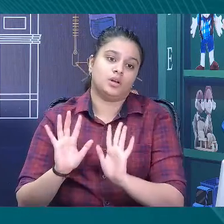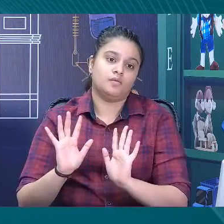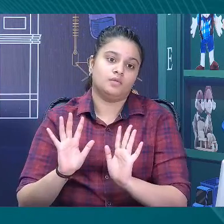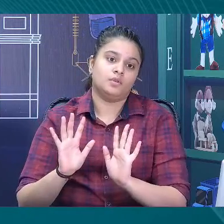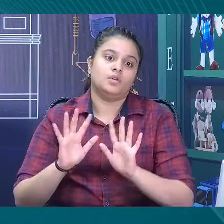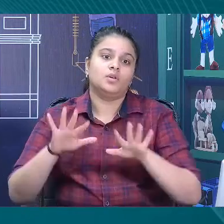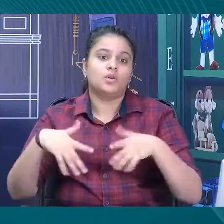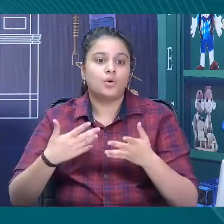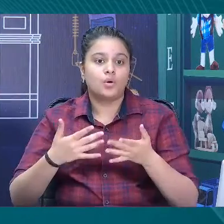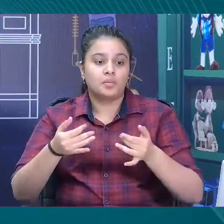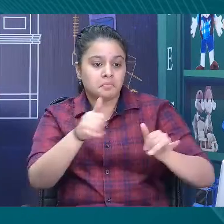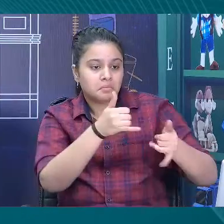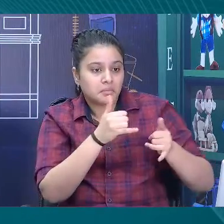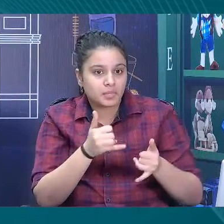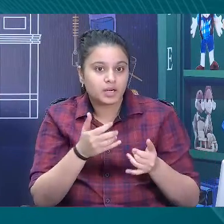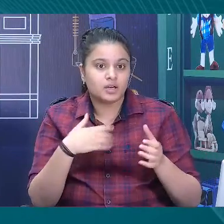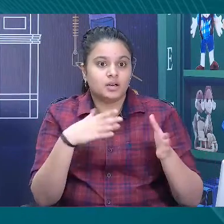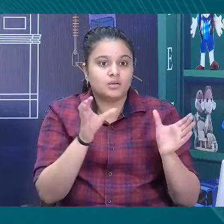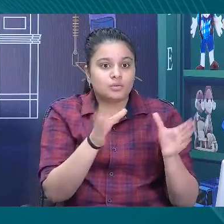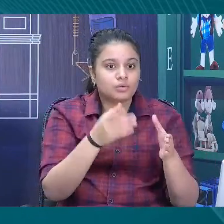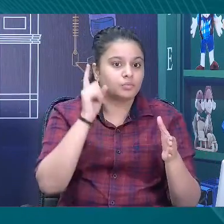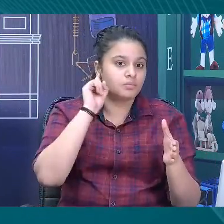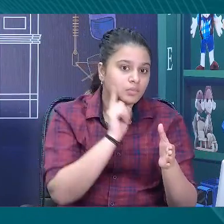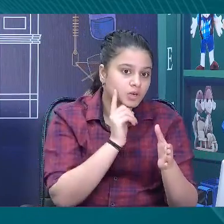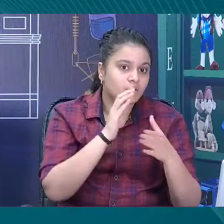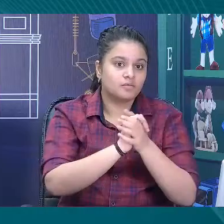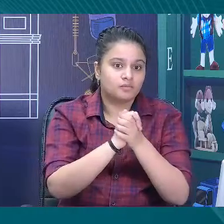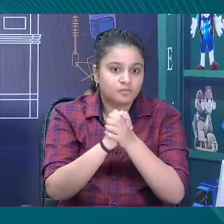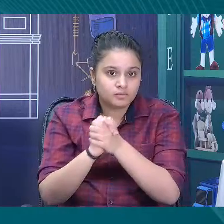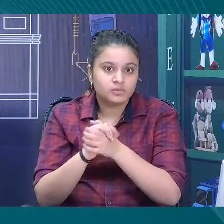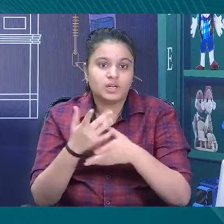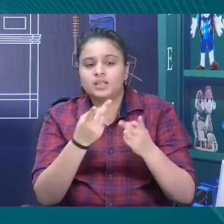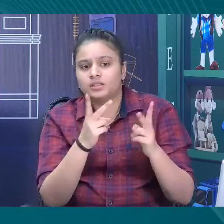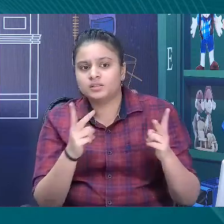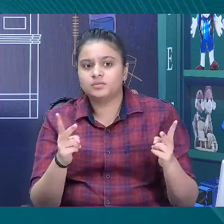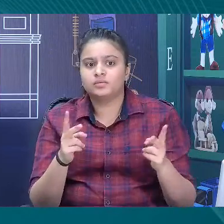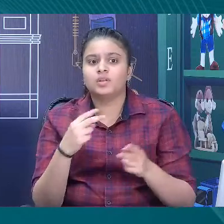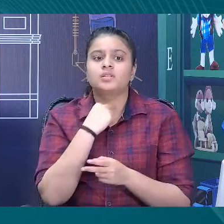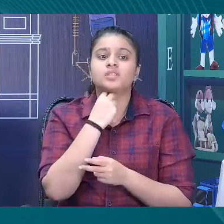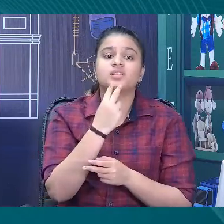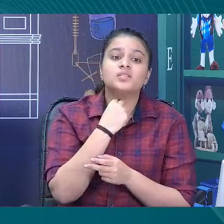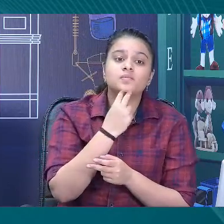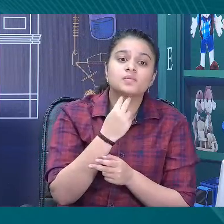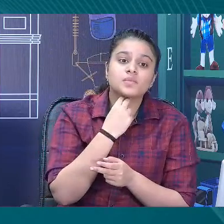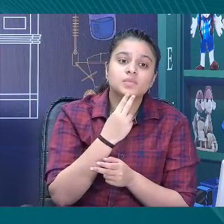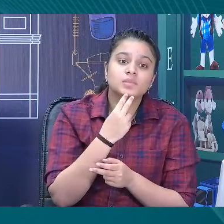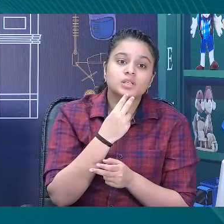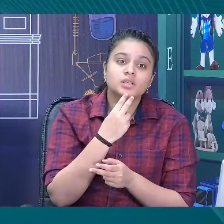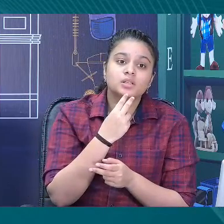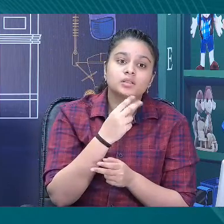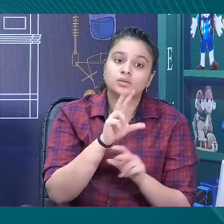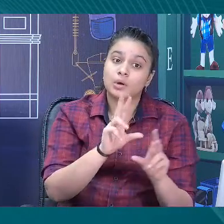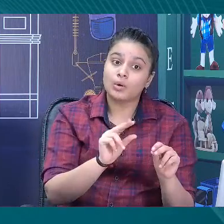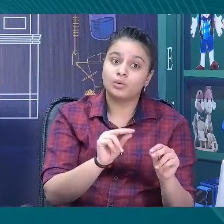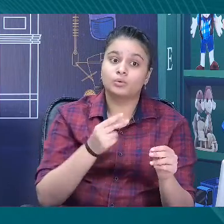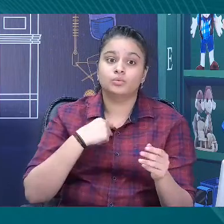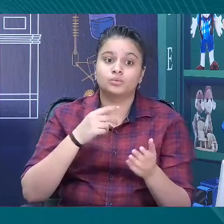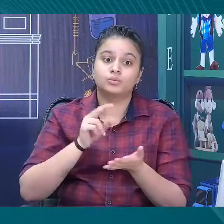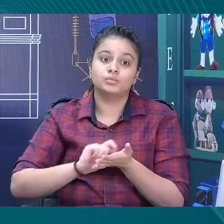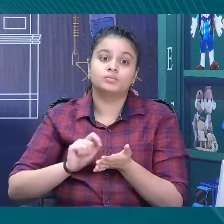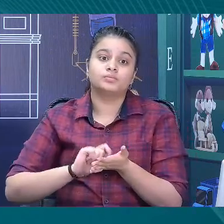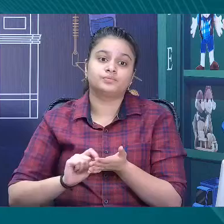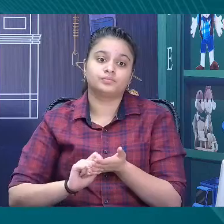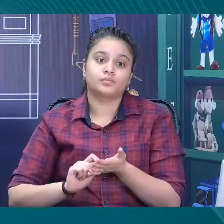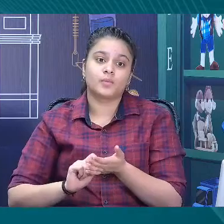role play along with their group or their friends, where they would rather speak than than writing out their answer. Where